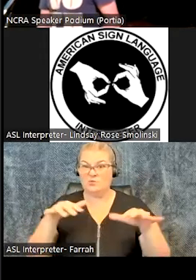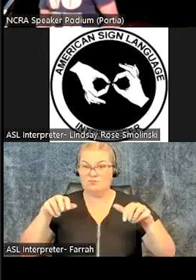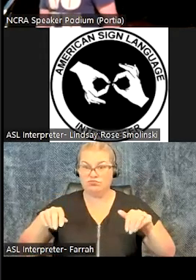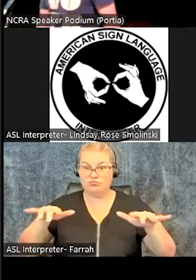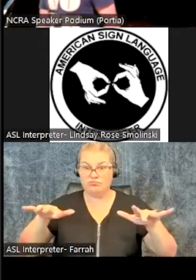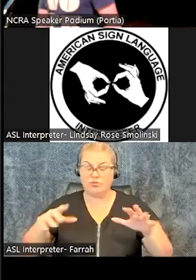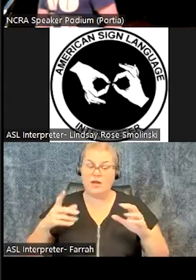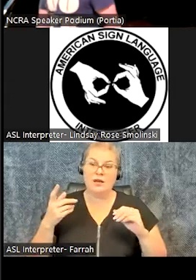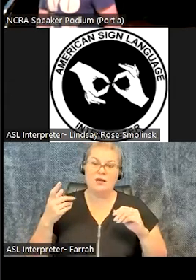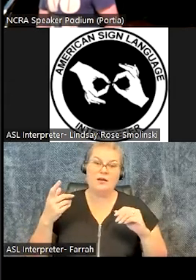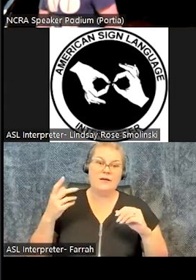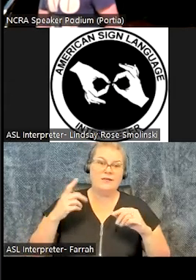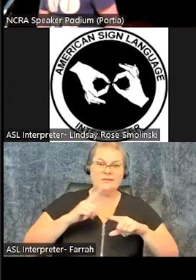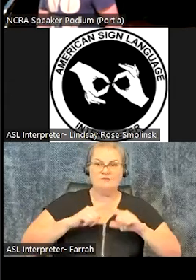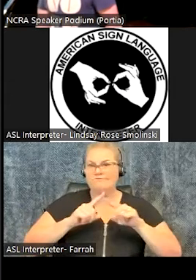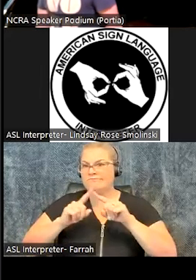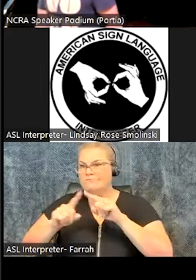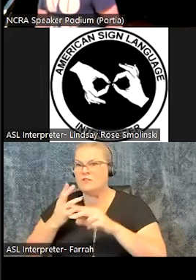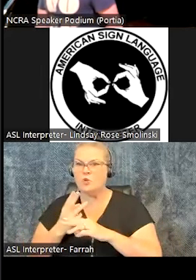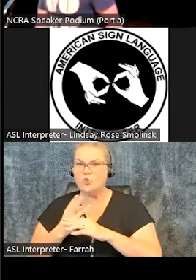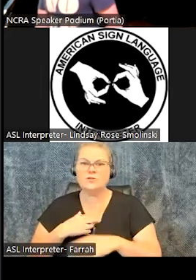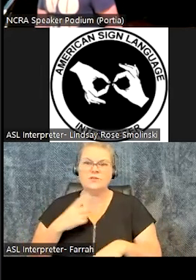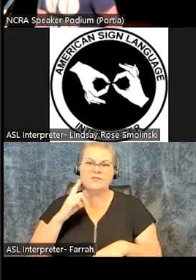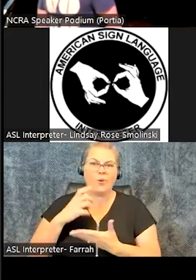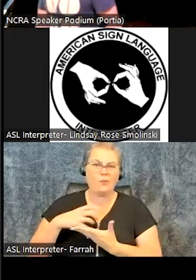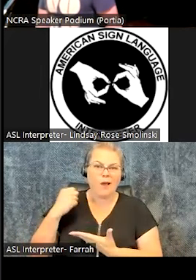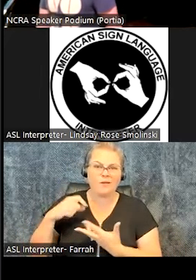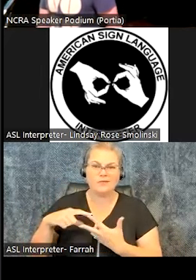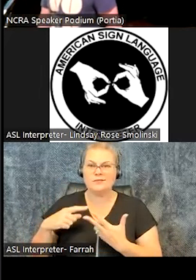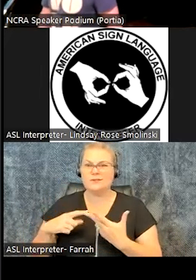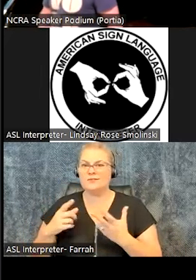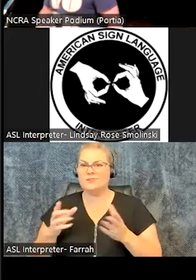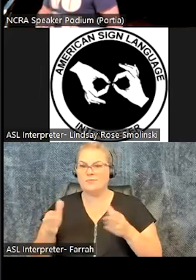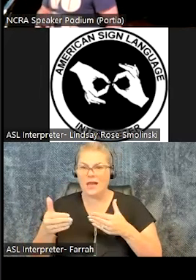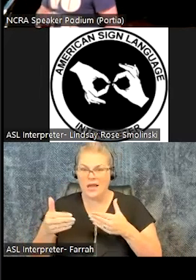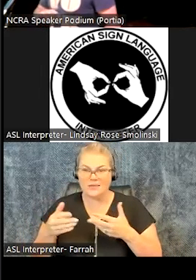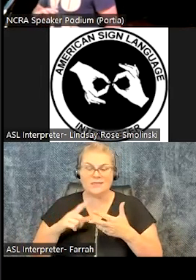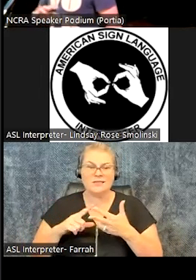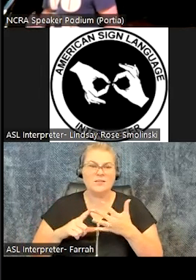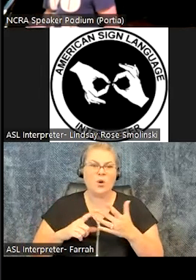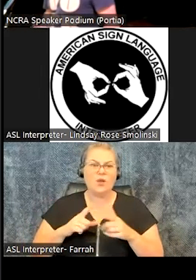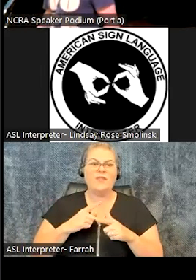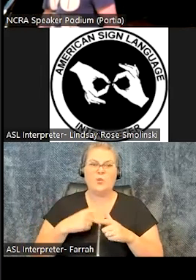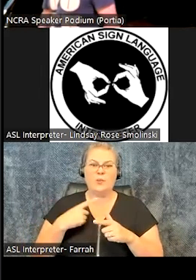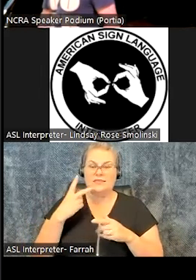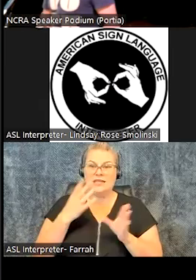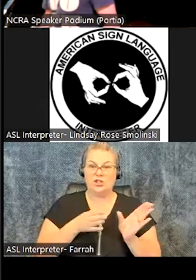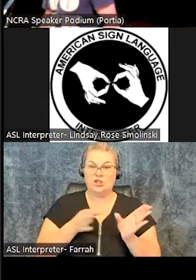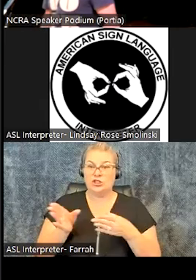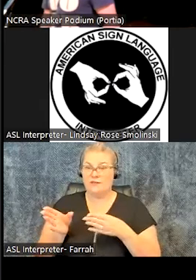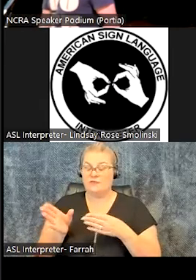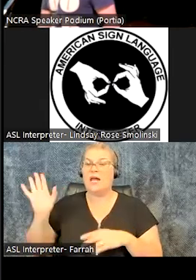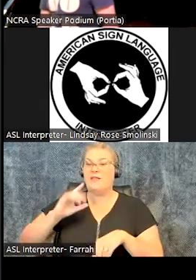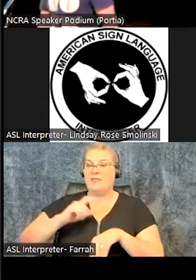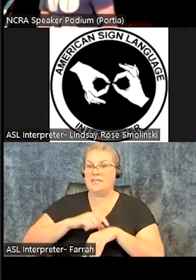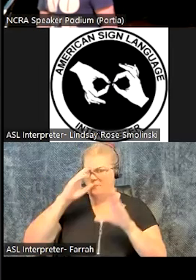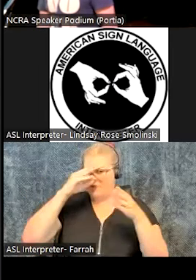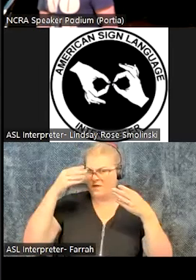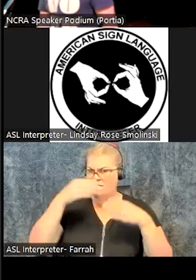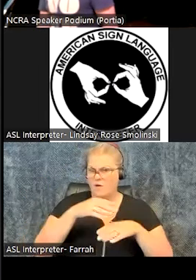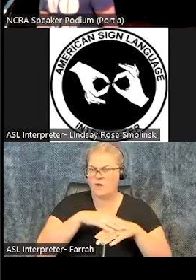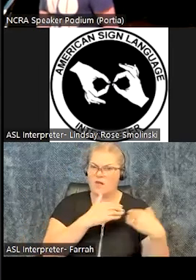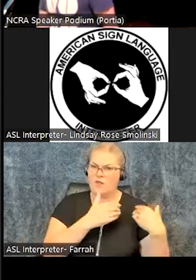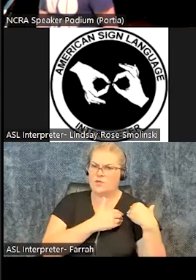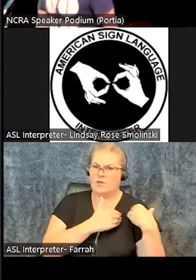packaging and bottles, we also see a shift from what was at the time a focus on the